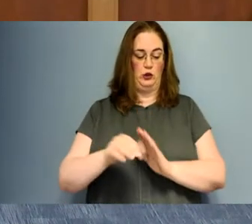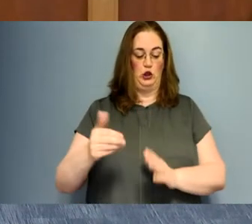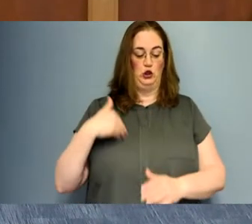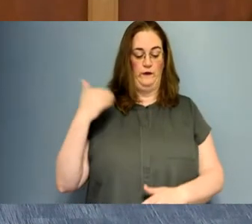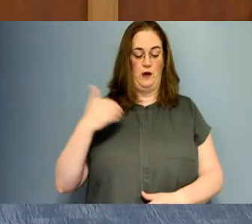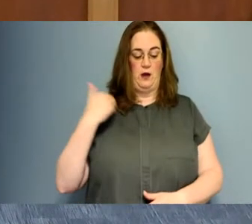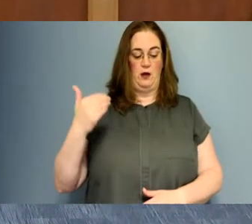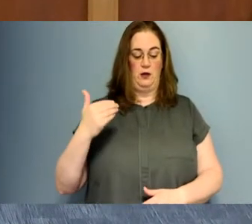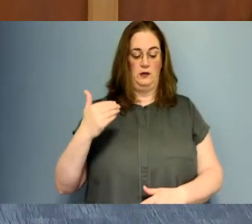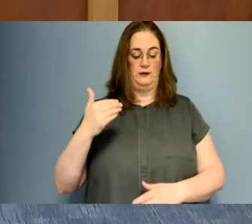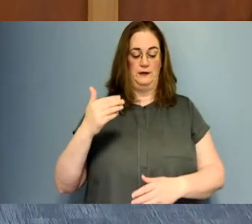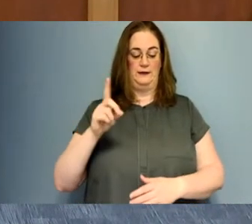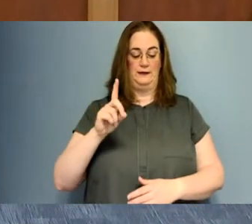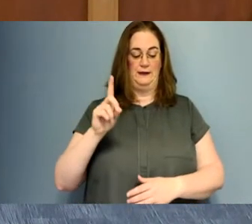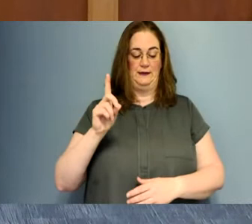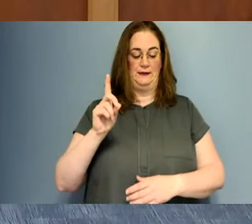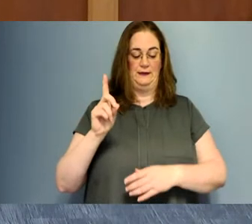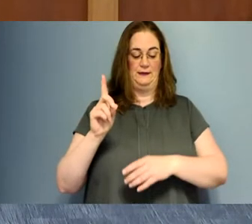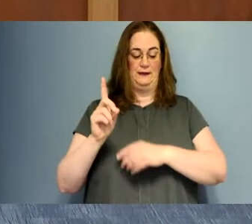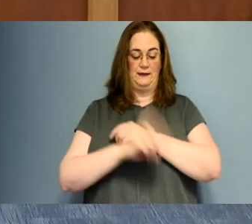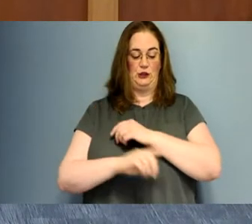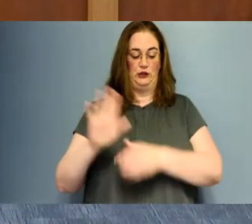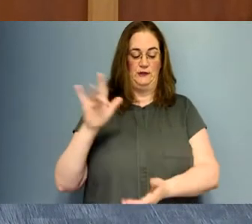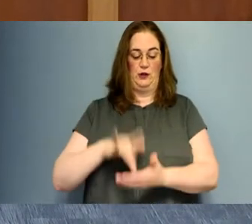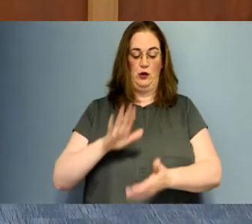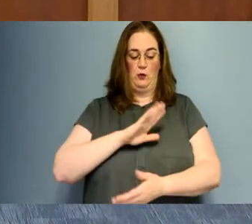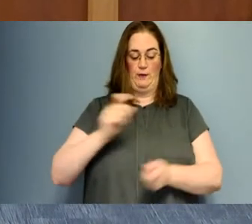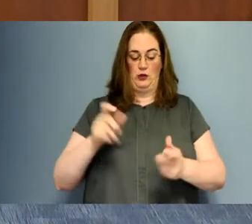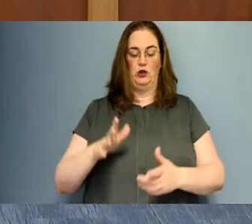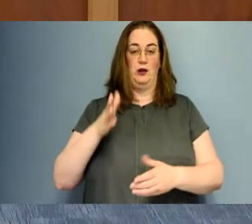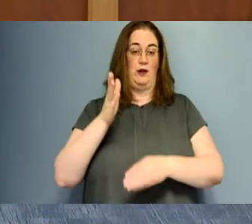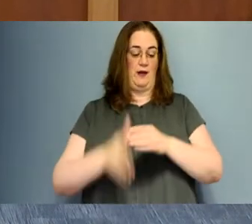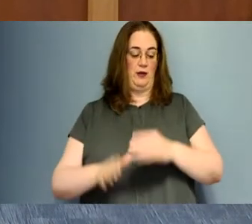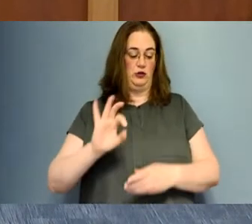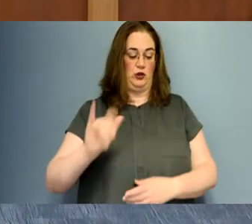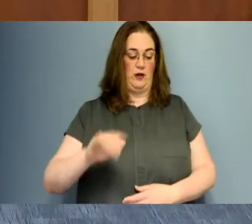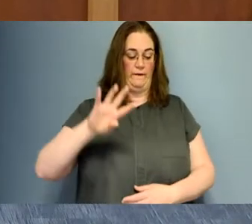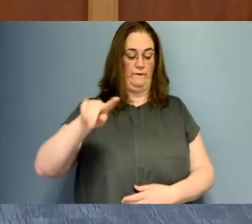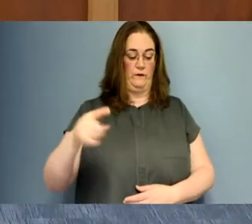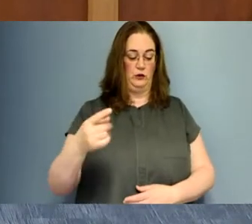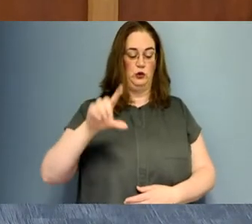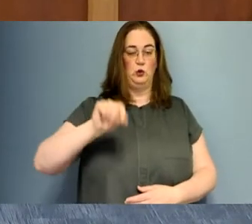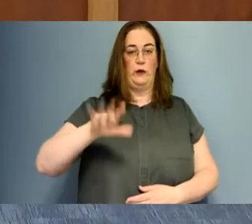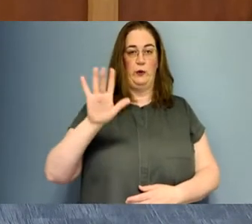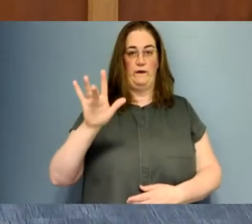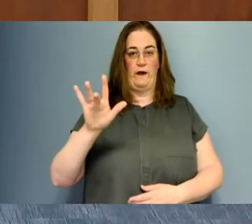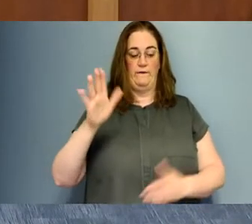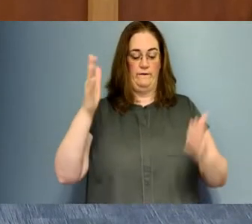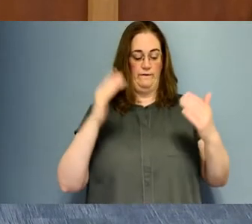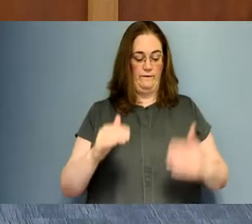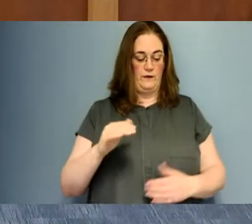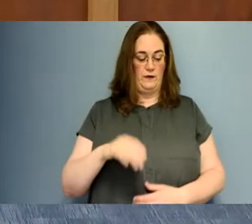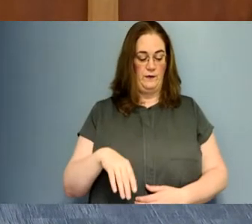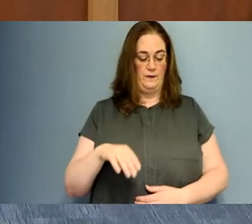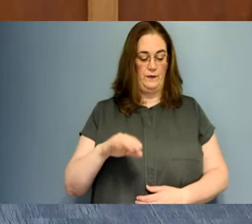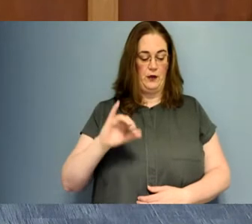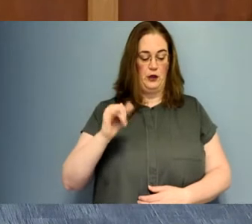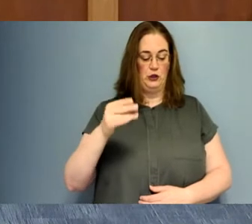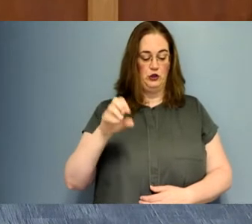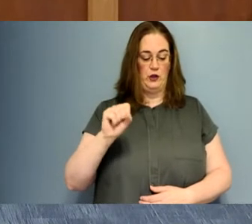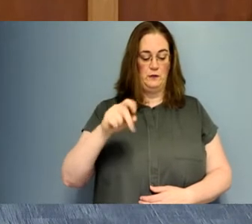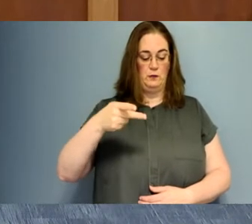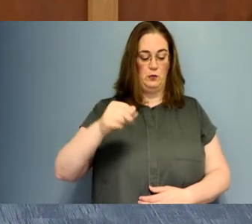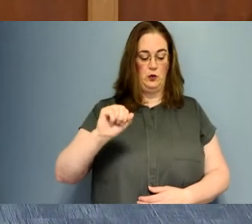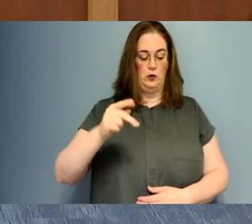Center Board of Managers. His term will end July 1st, 2025. Mr. James Prokopiak is being appointed to the Bucks